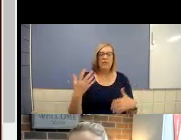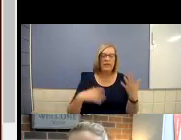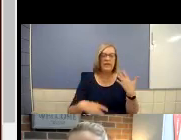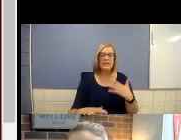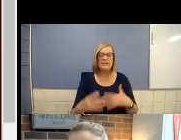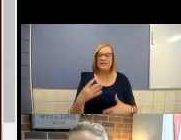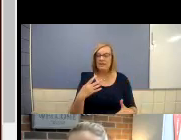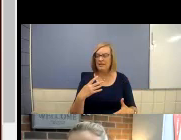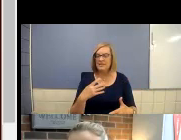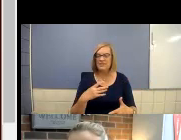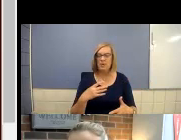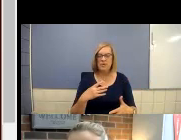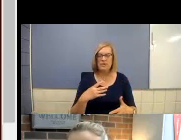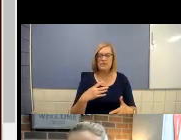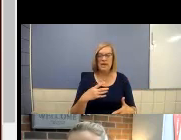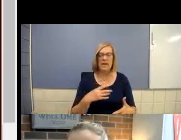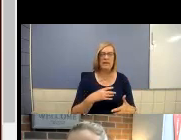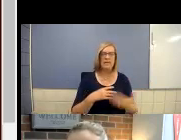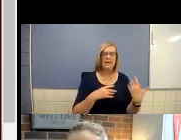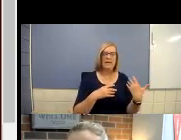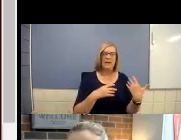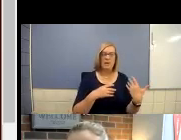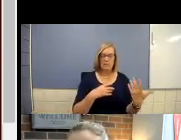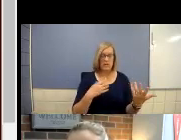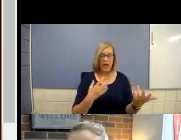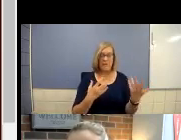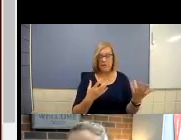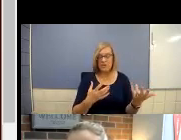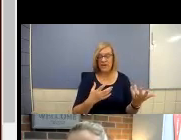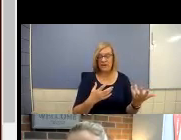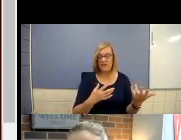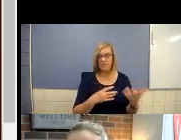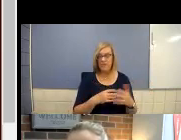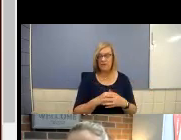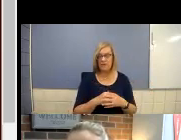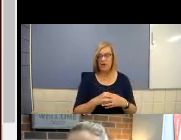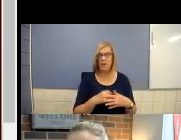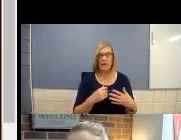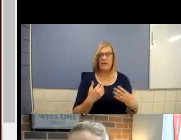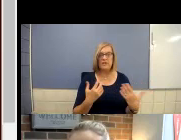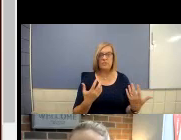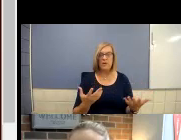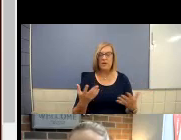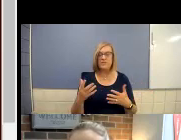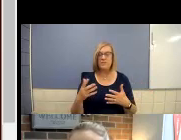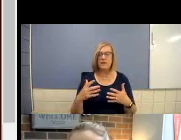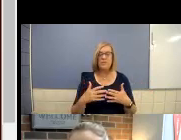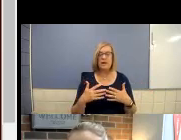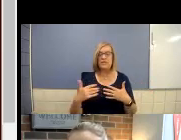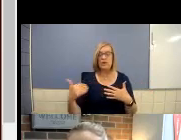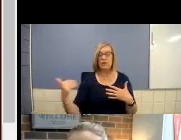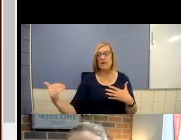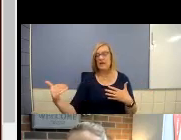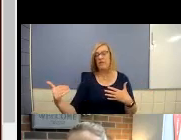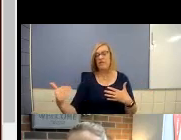if you're looking at the list of courses, and one of the most common questions I get from people who are inquiring about this program is sometimes you